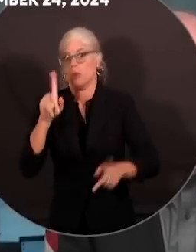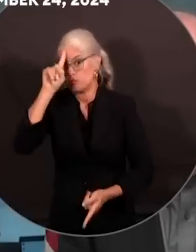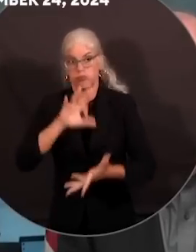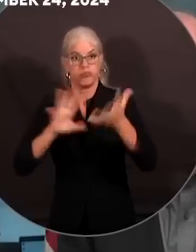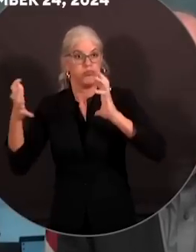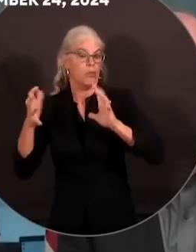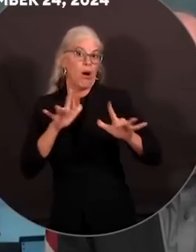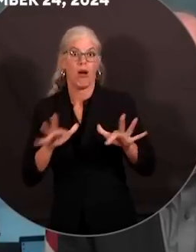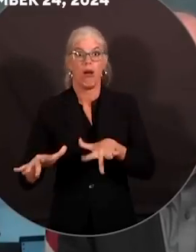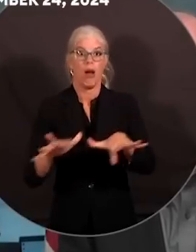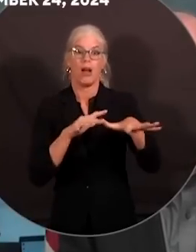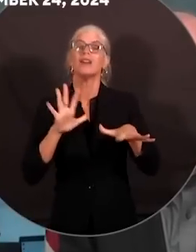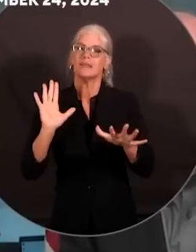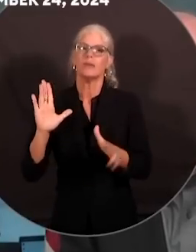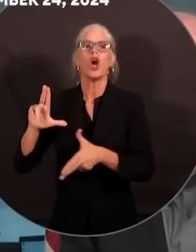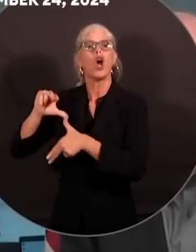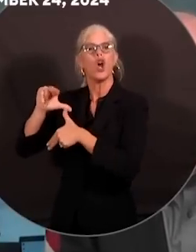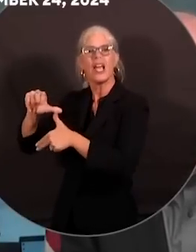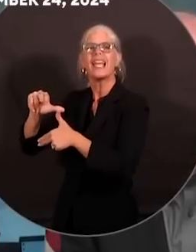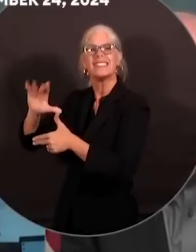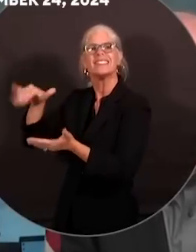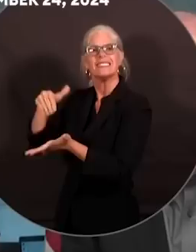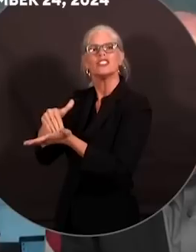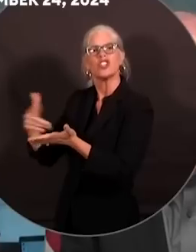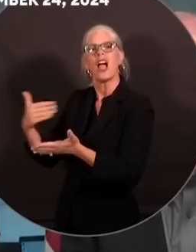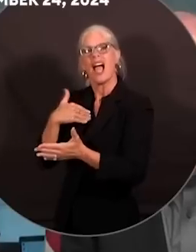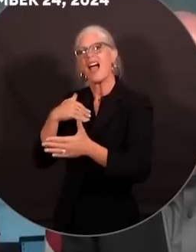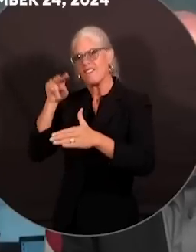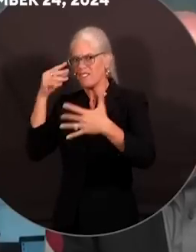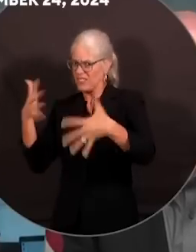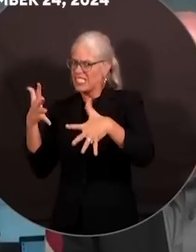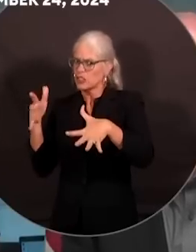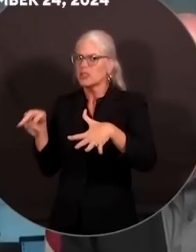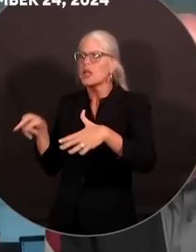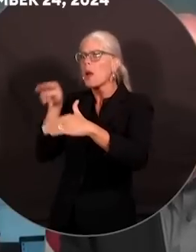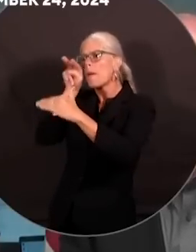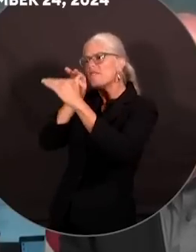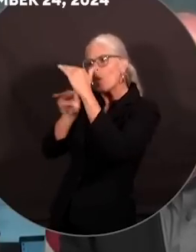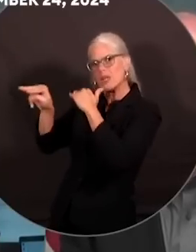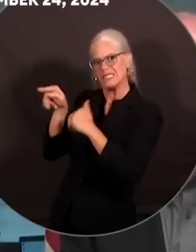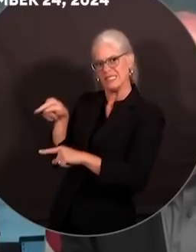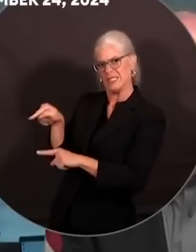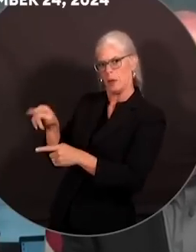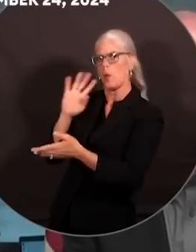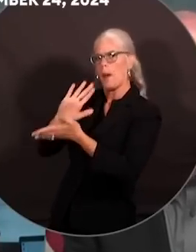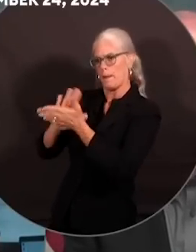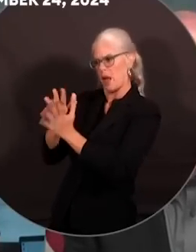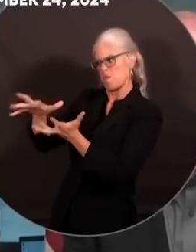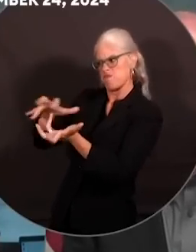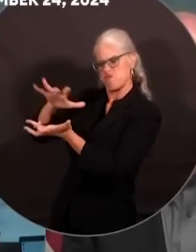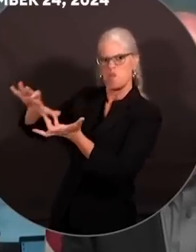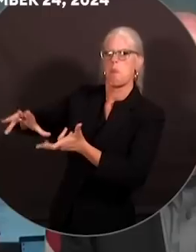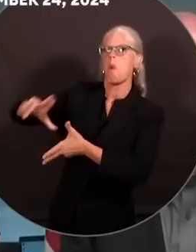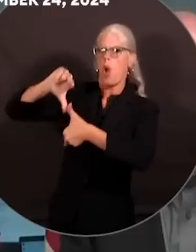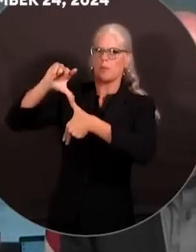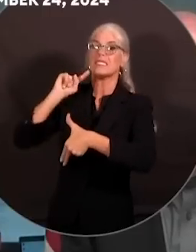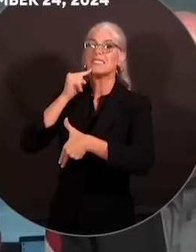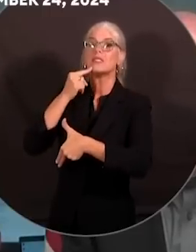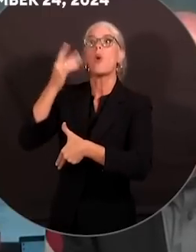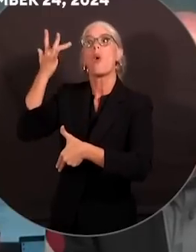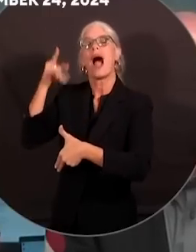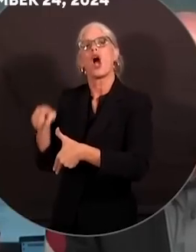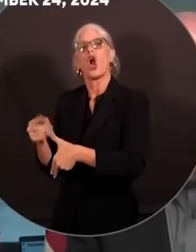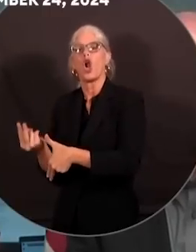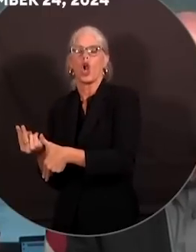Center has forecast a major even before this is formed is that experience with Michael, that